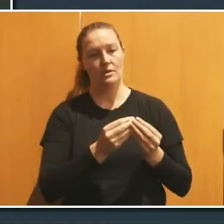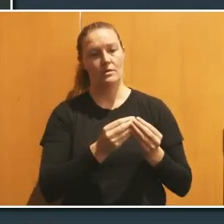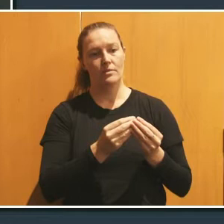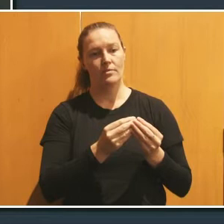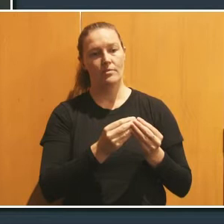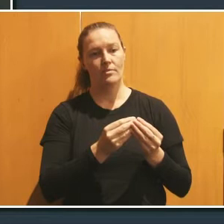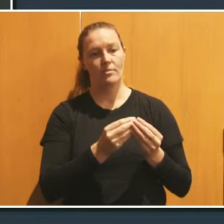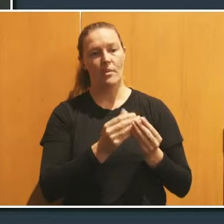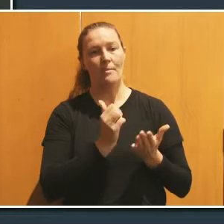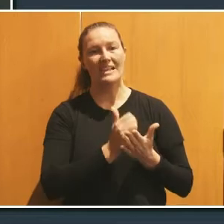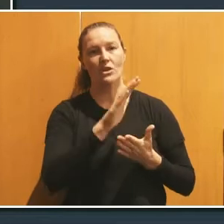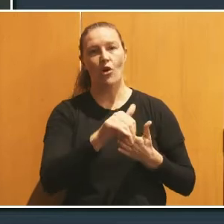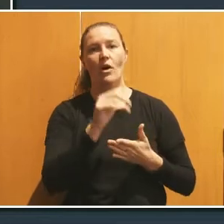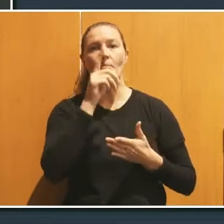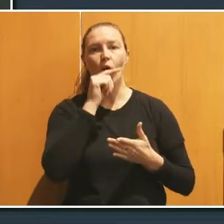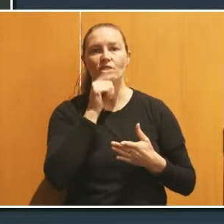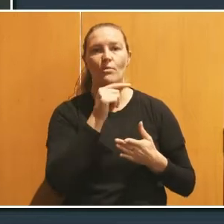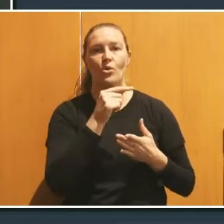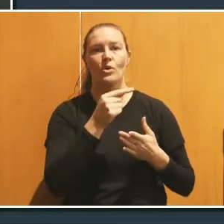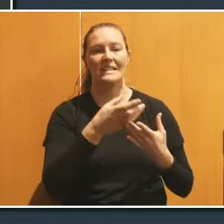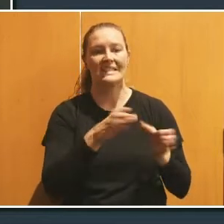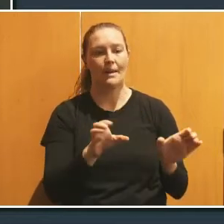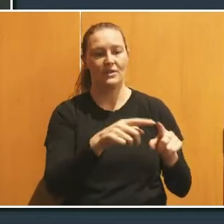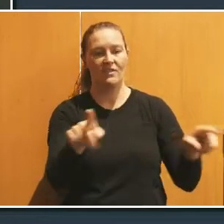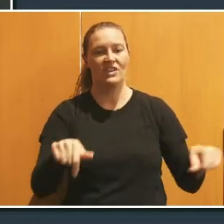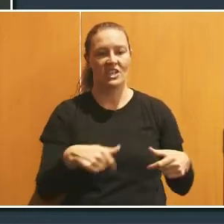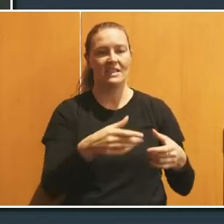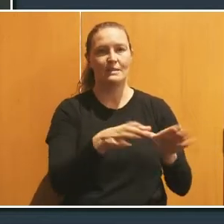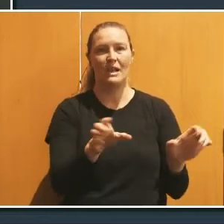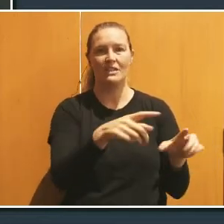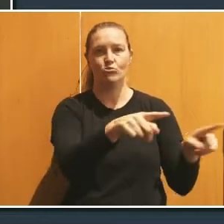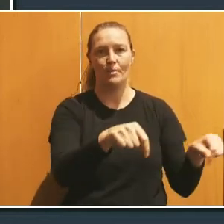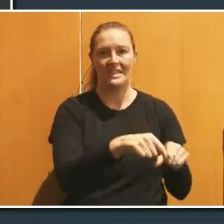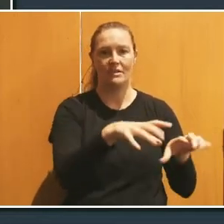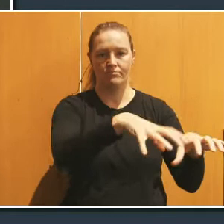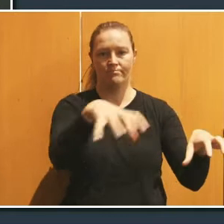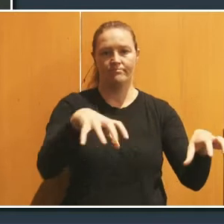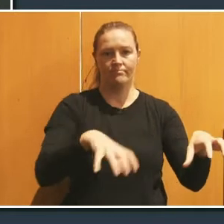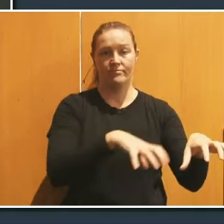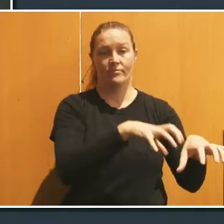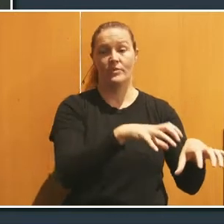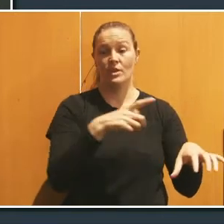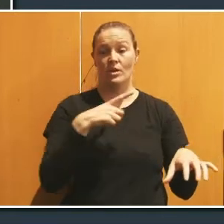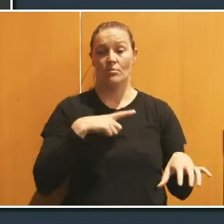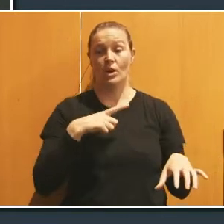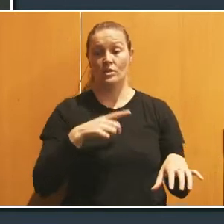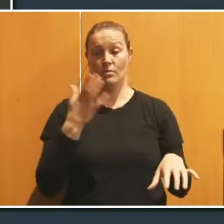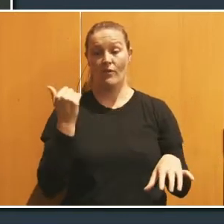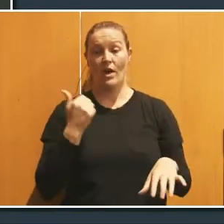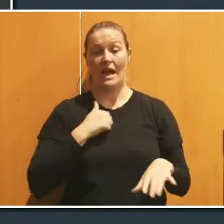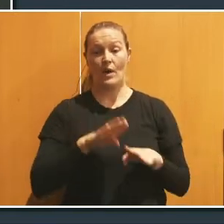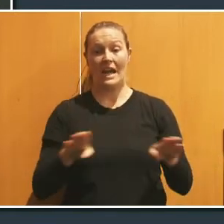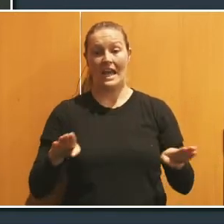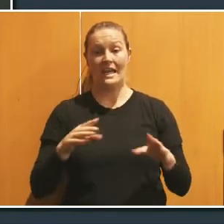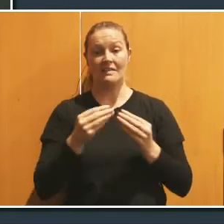the potential of subdivision. And so the reason that we've gone from a land value of $760,000